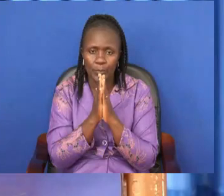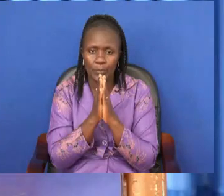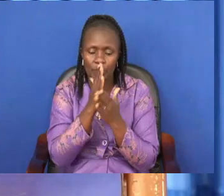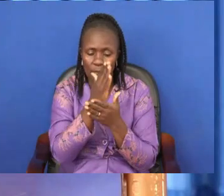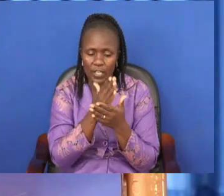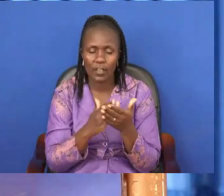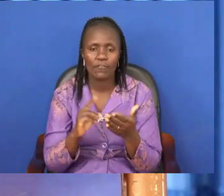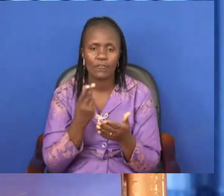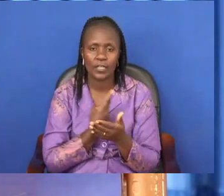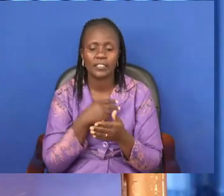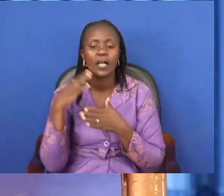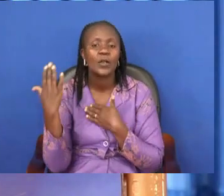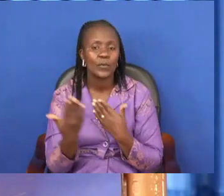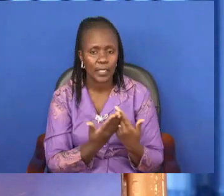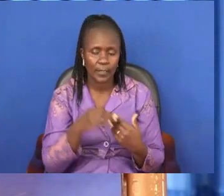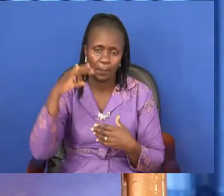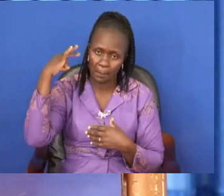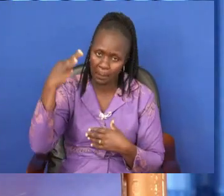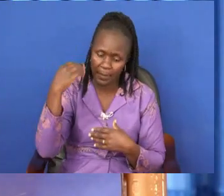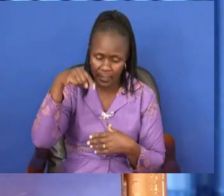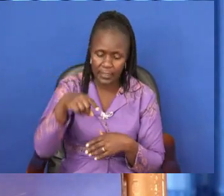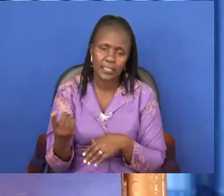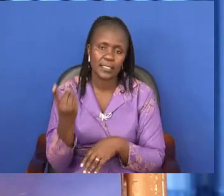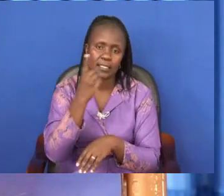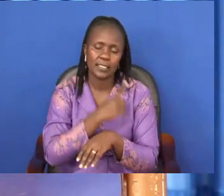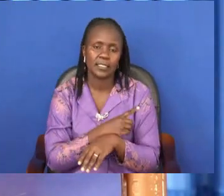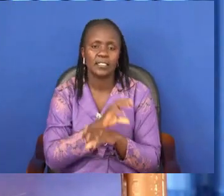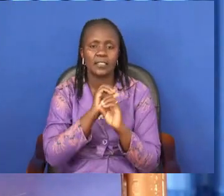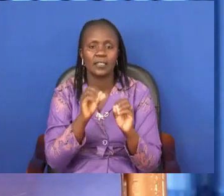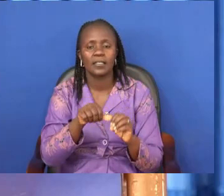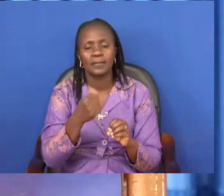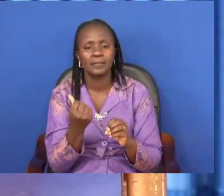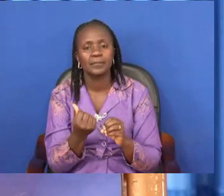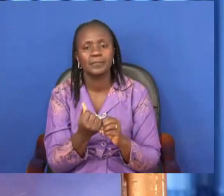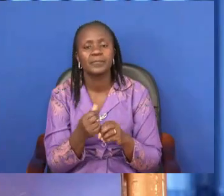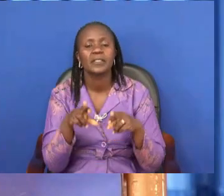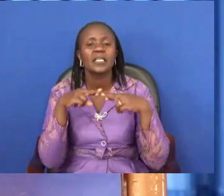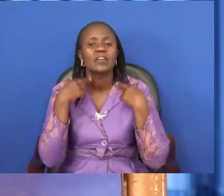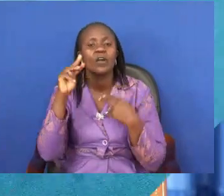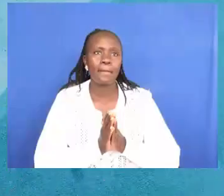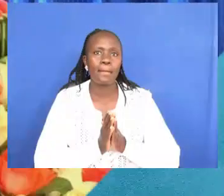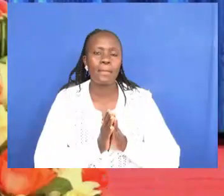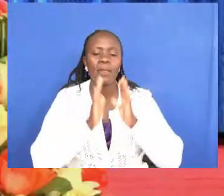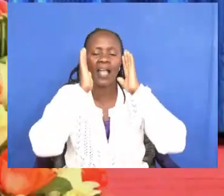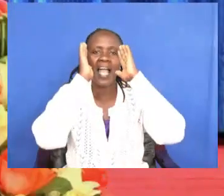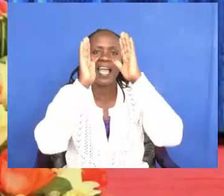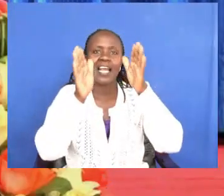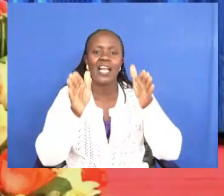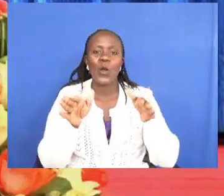our behalf and welcoming the speaker of the day, who is none other than Reverend Moses. Welcome.